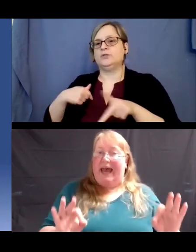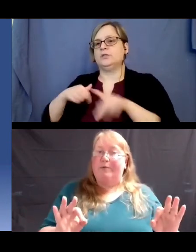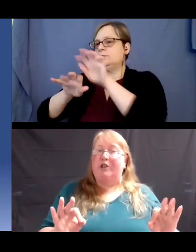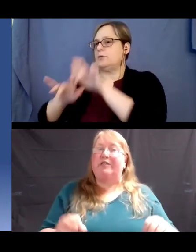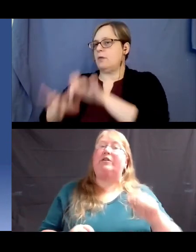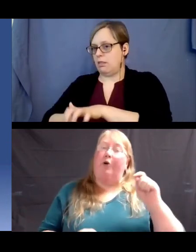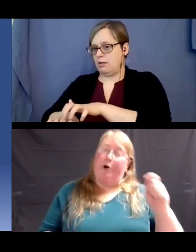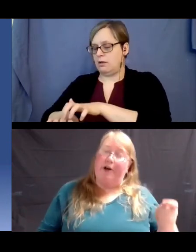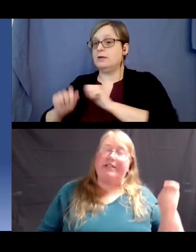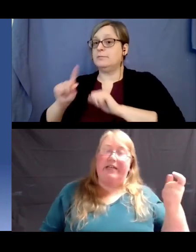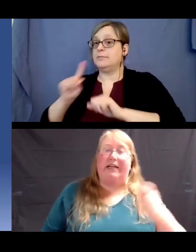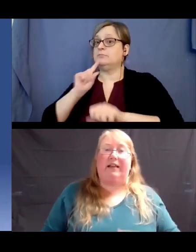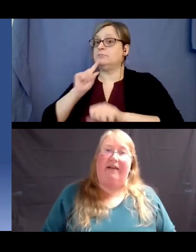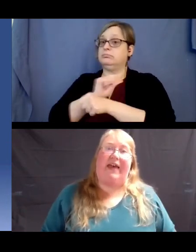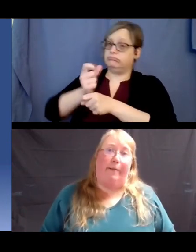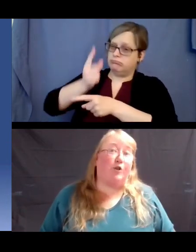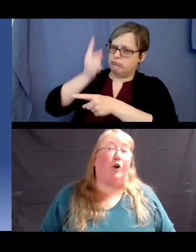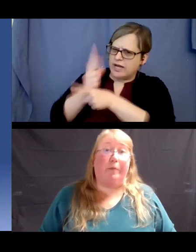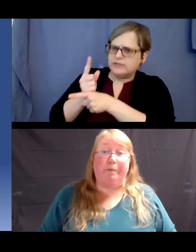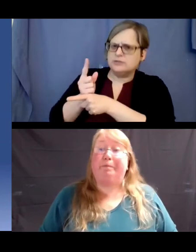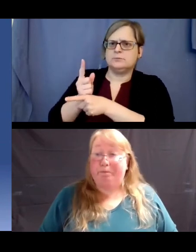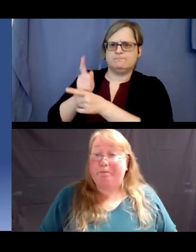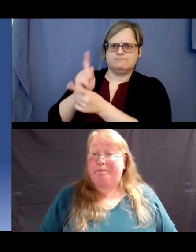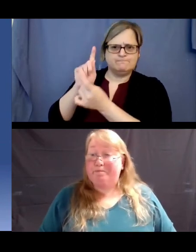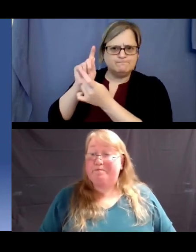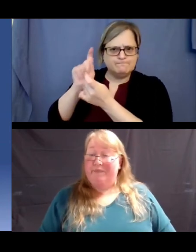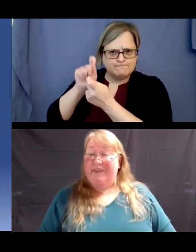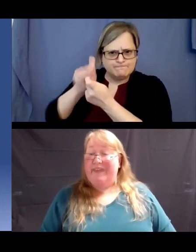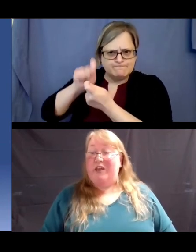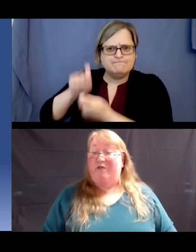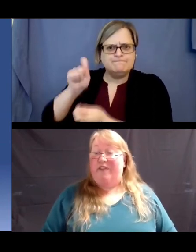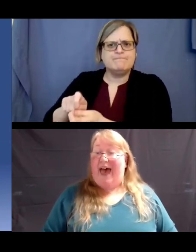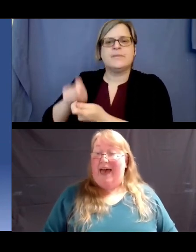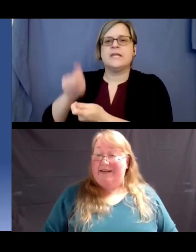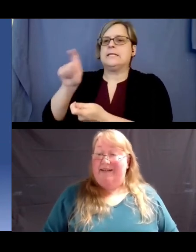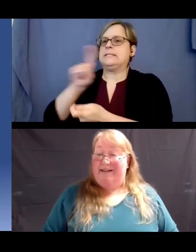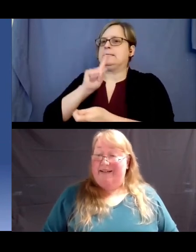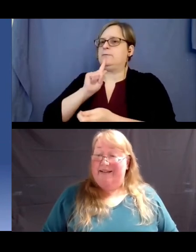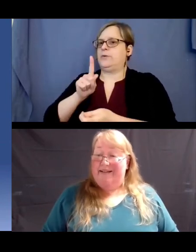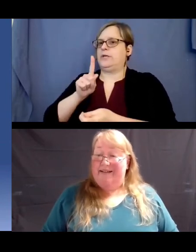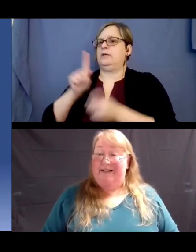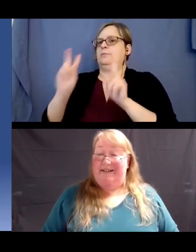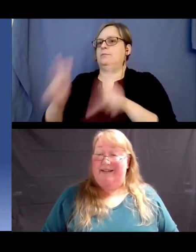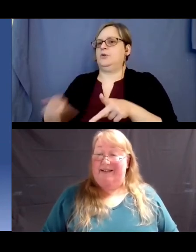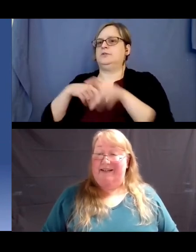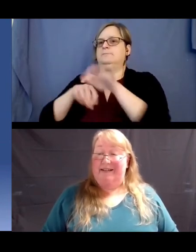accurate captions, you're going to need a live captioner. Thank you for that.